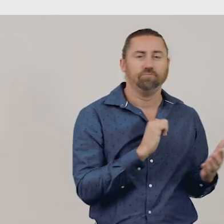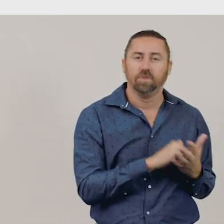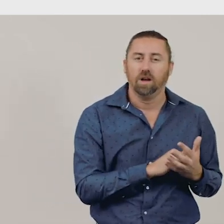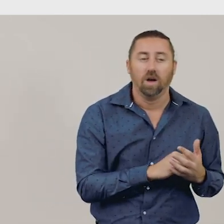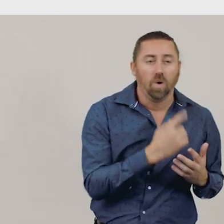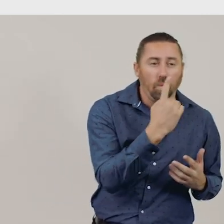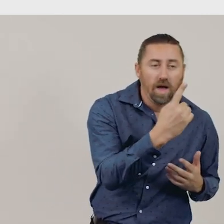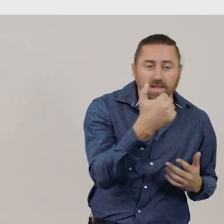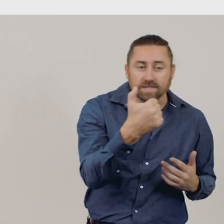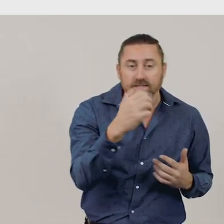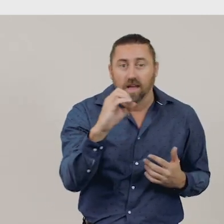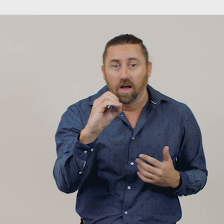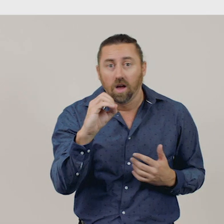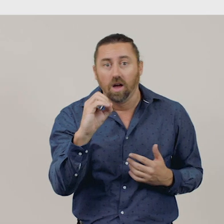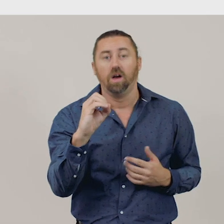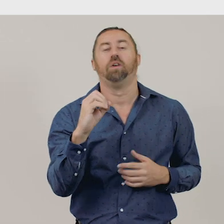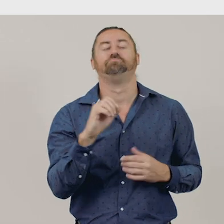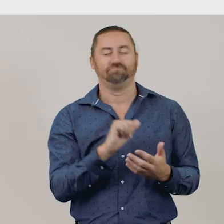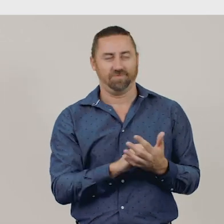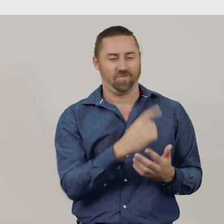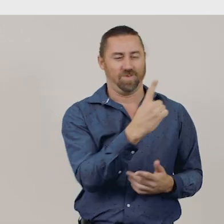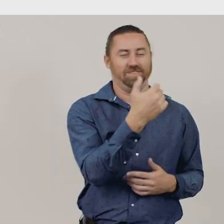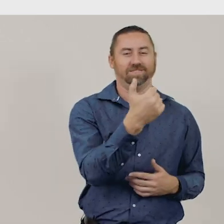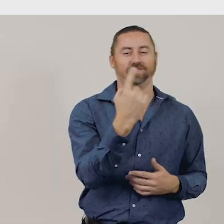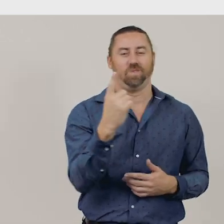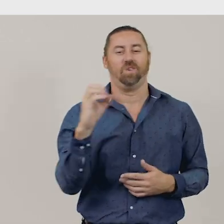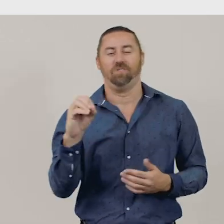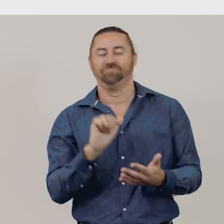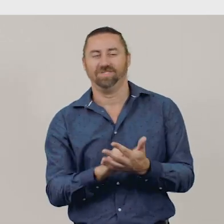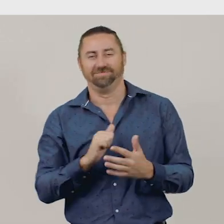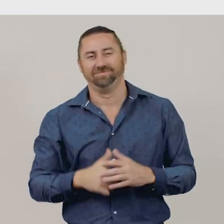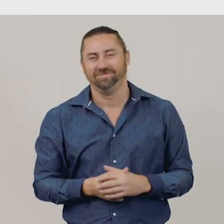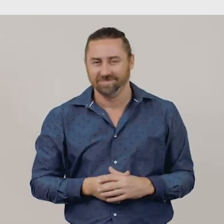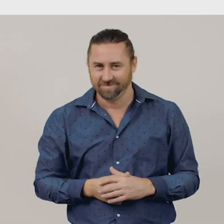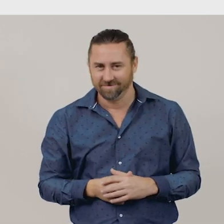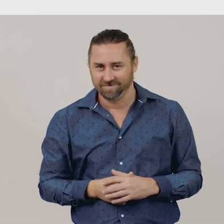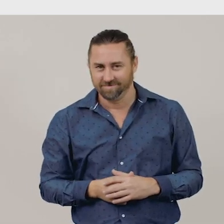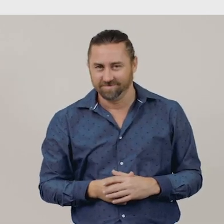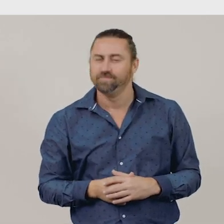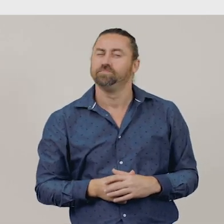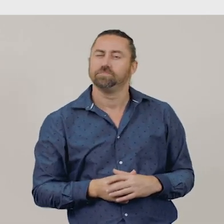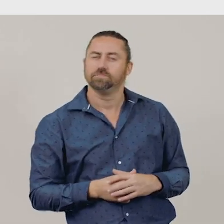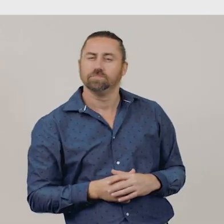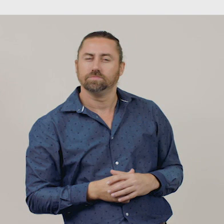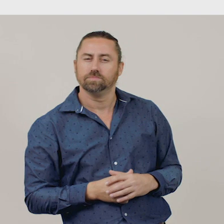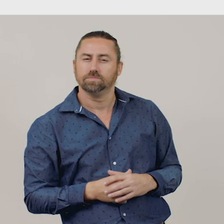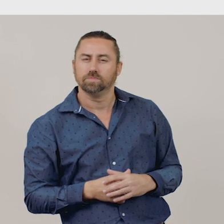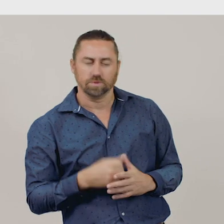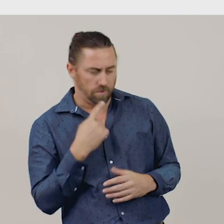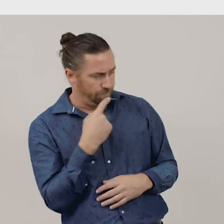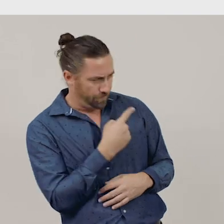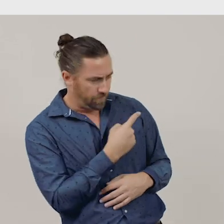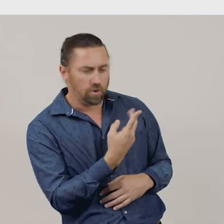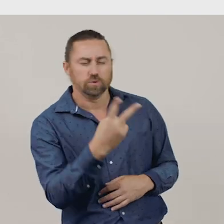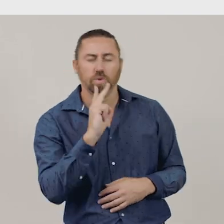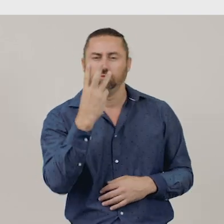this gives us 1,610 again. For the compensate strategy, 230